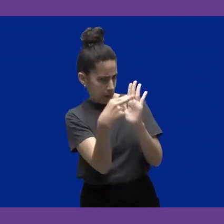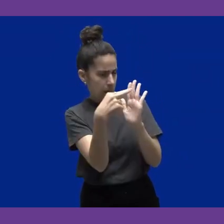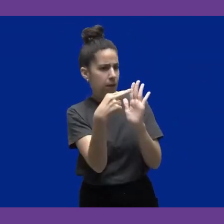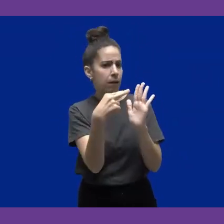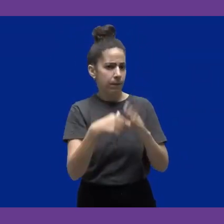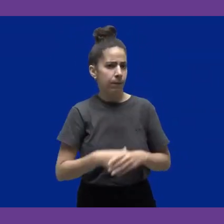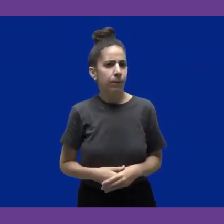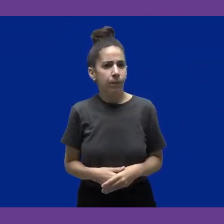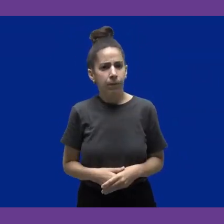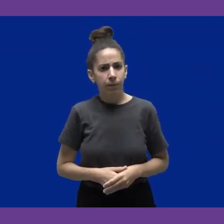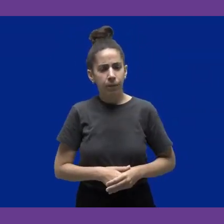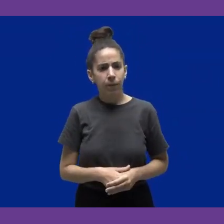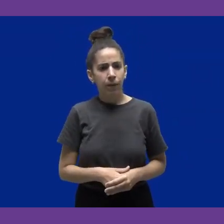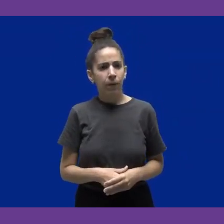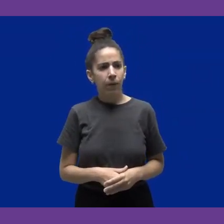Thank you very much, Fernando.